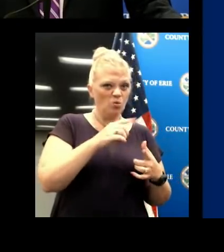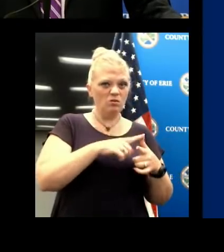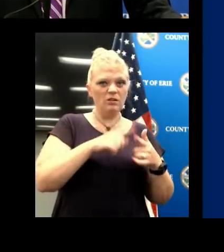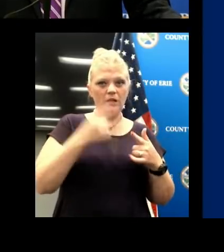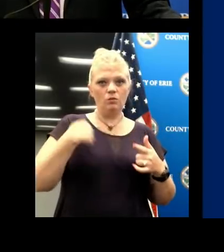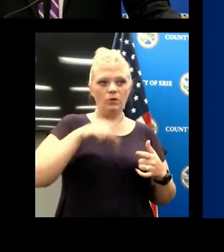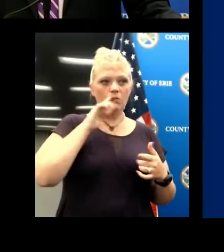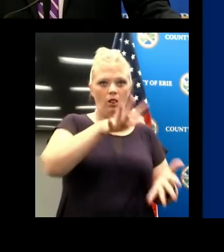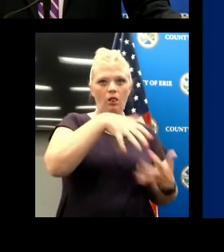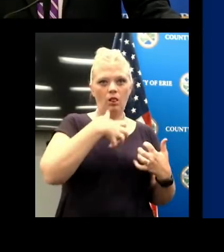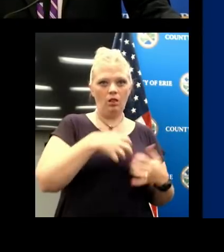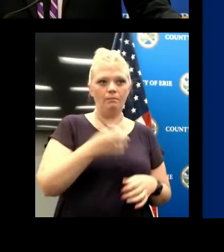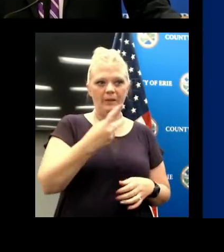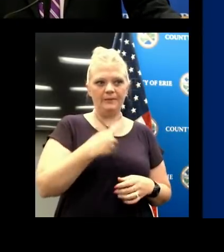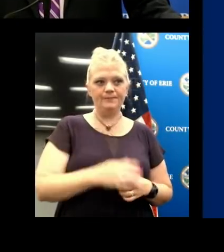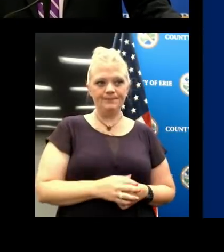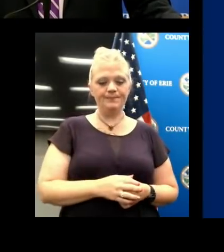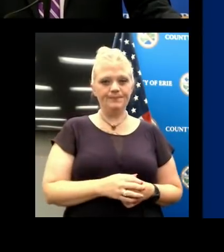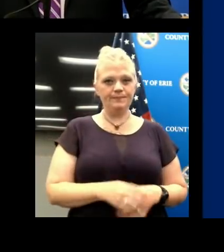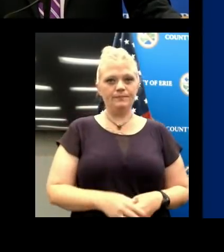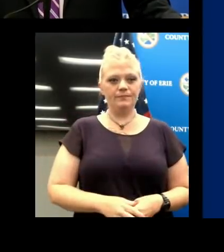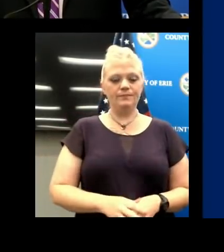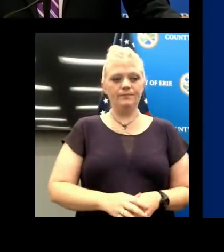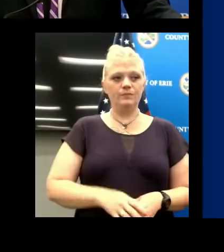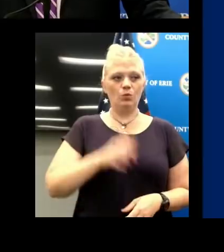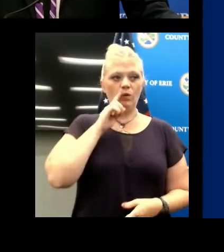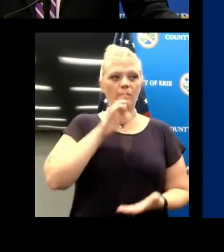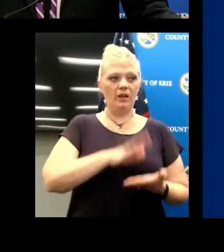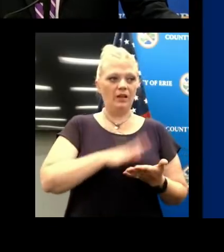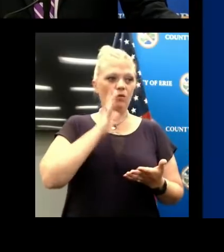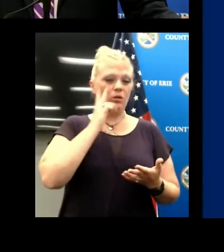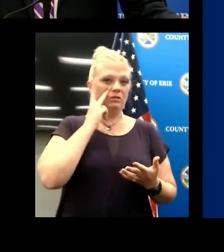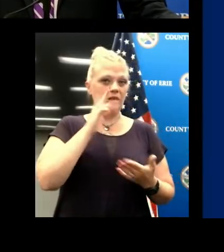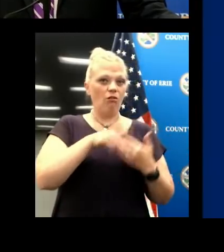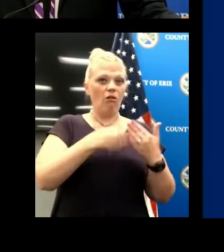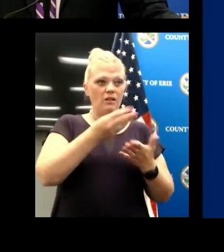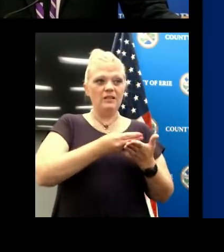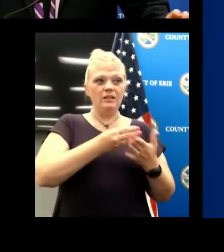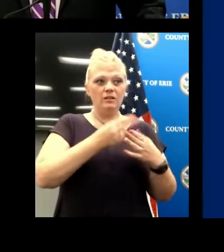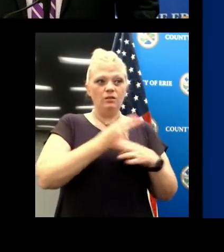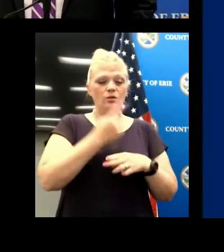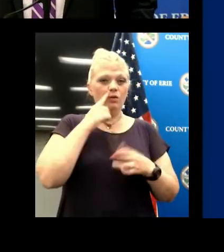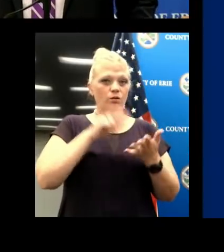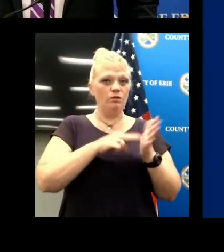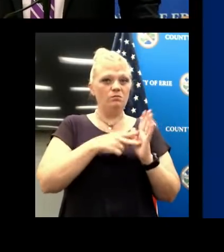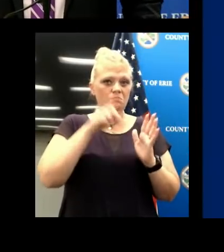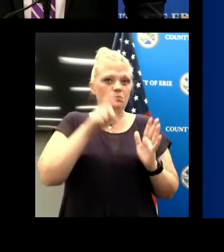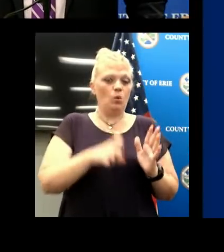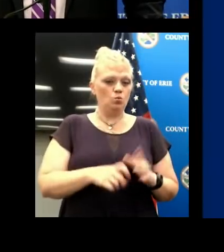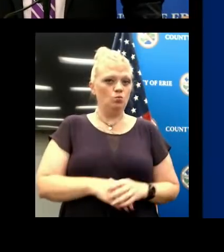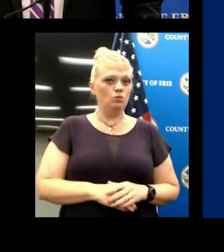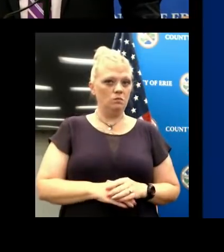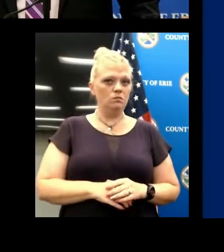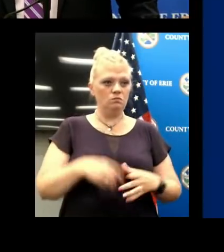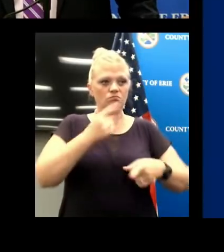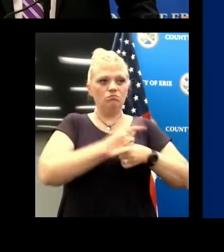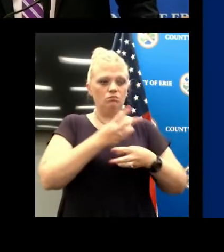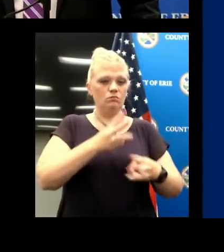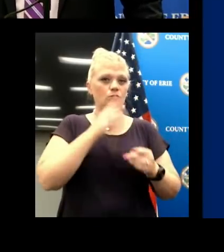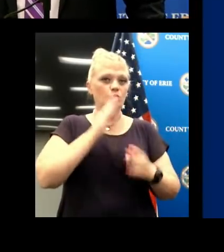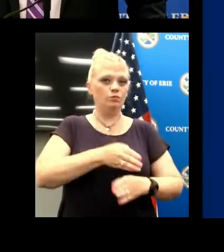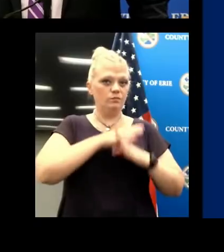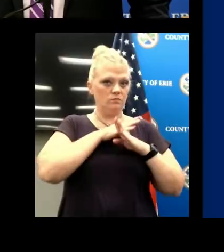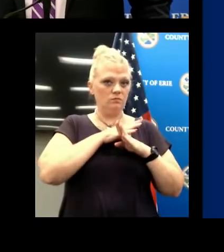recapture. So I believe we will be seeing all this money utilized for the purposes that it's supposed to, which is to